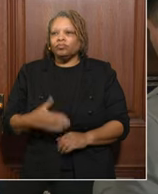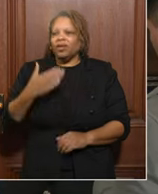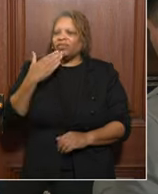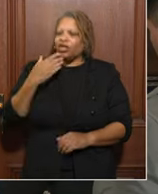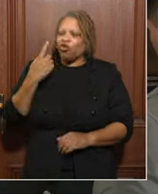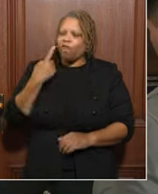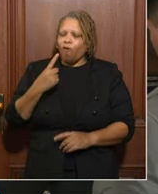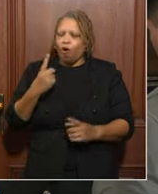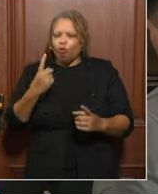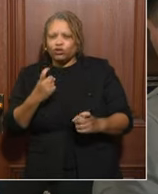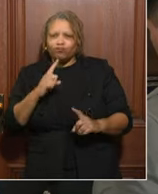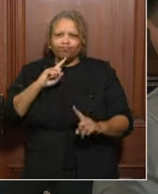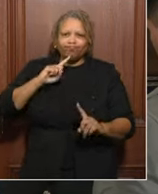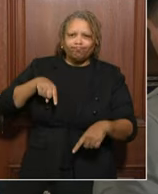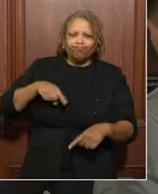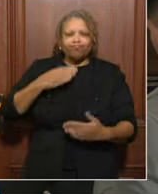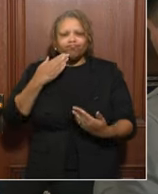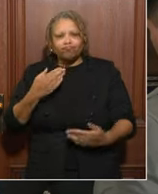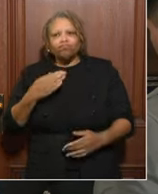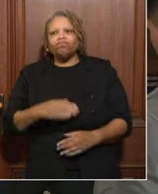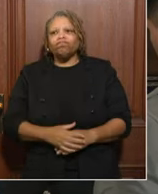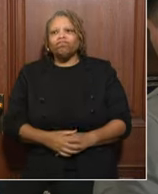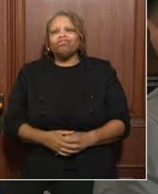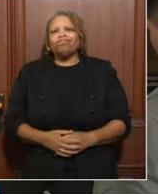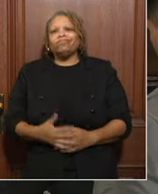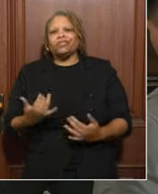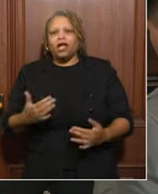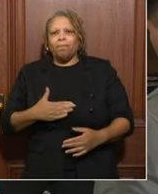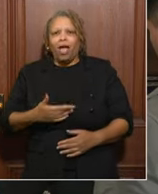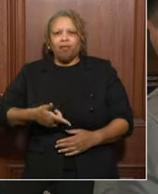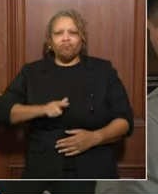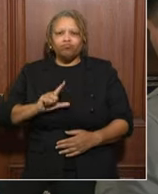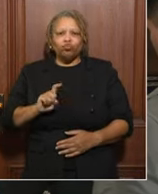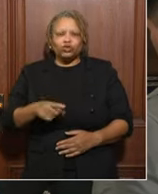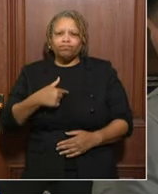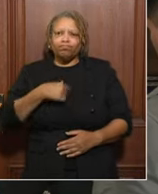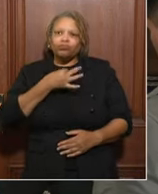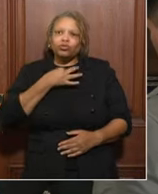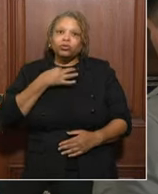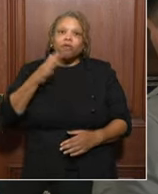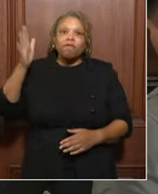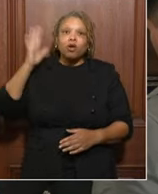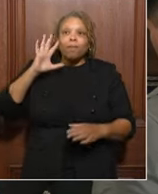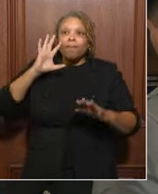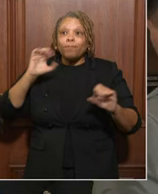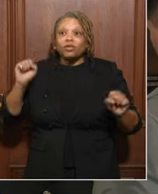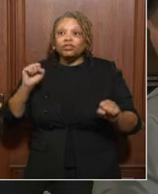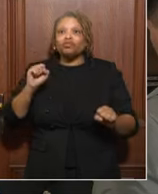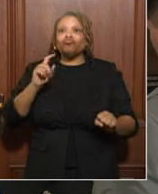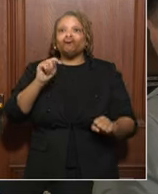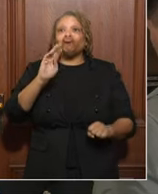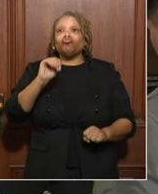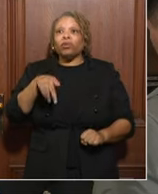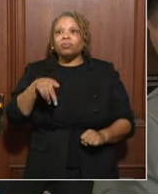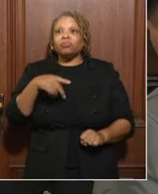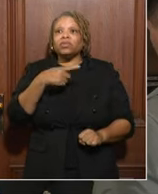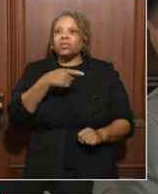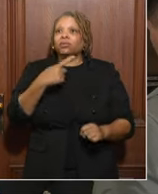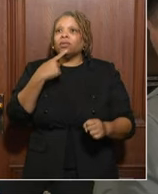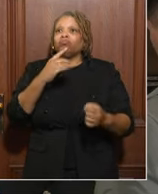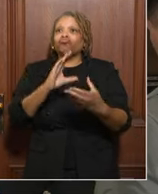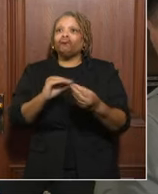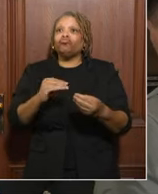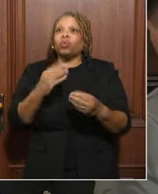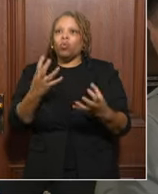been a lot. I'm wondering, so former President Donald Trump has talked about wanting to take over the city and has been